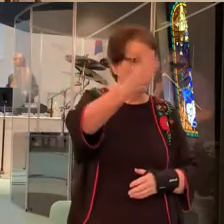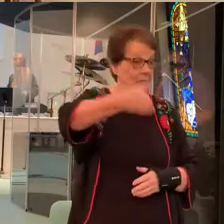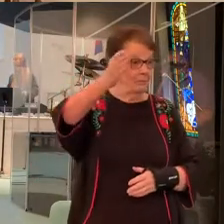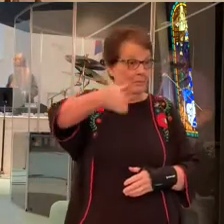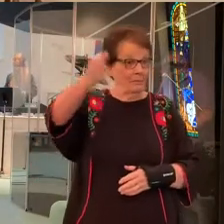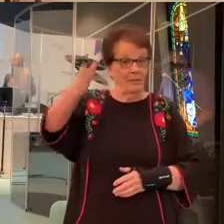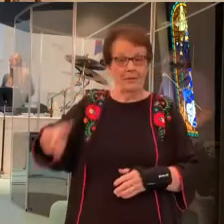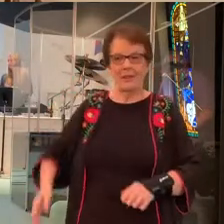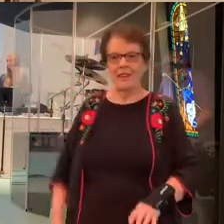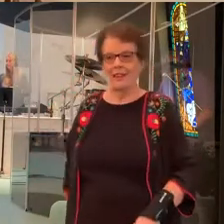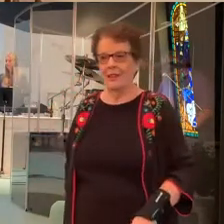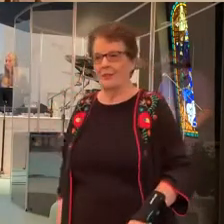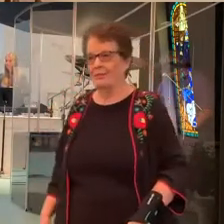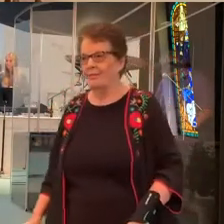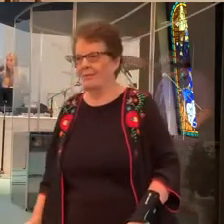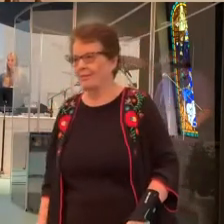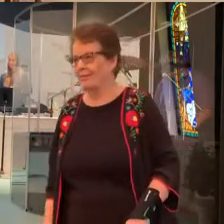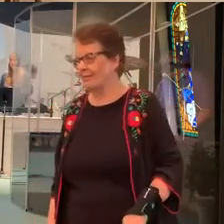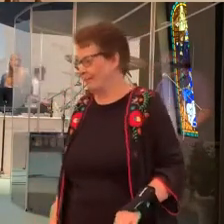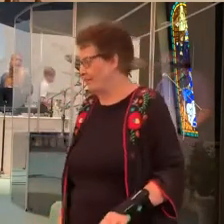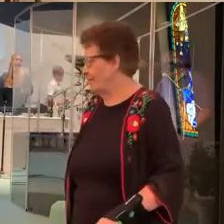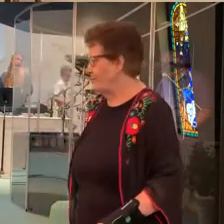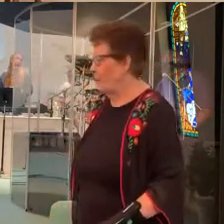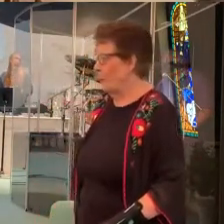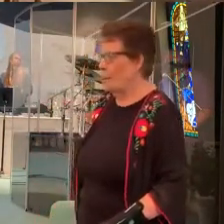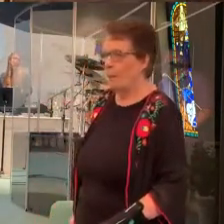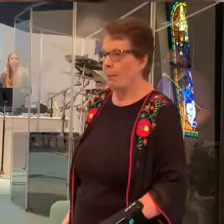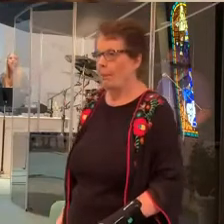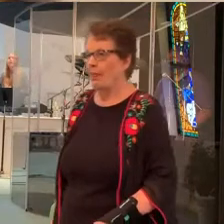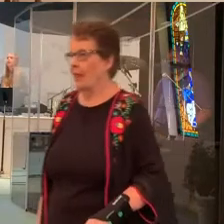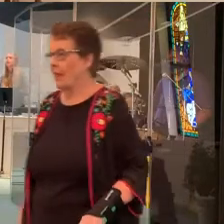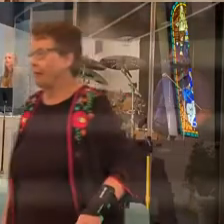wave or a shake of the hand, and we'll continue to worship together.